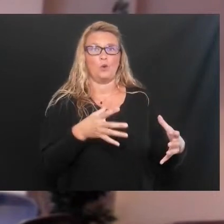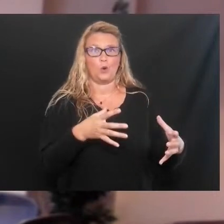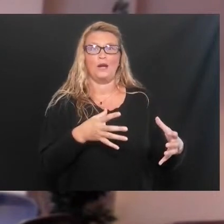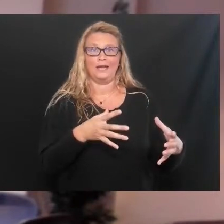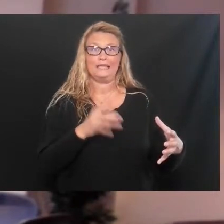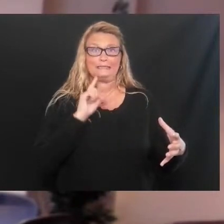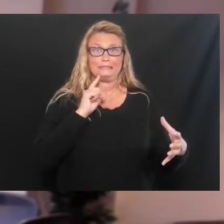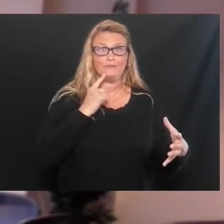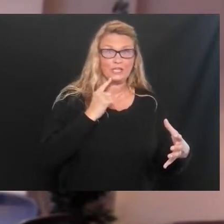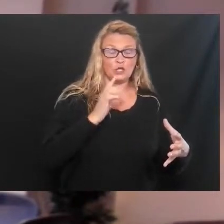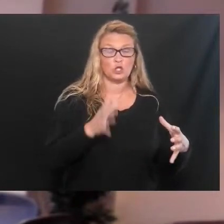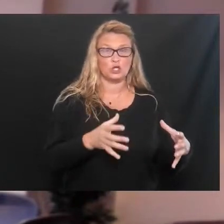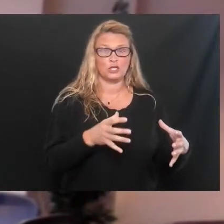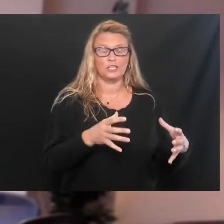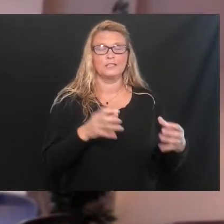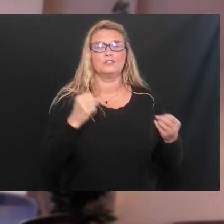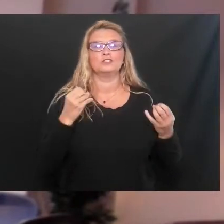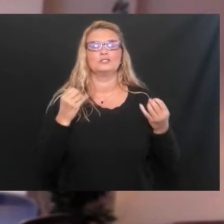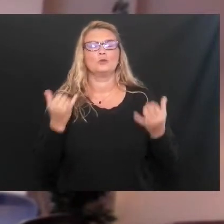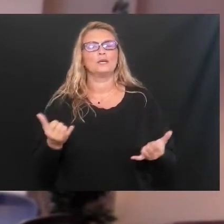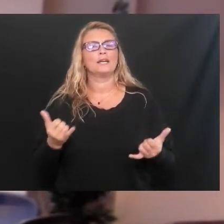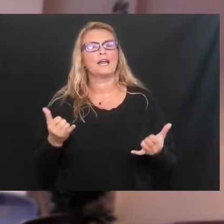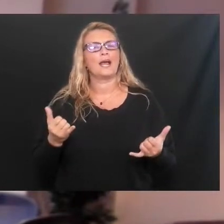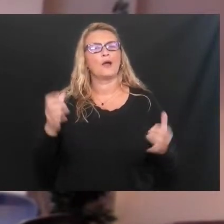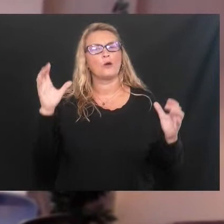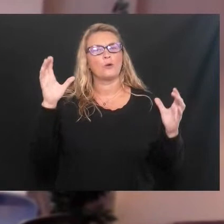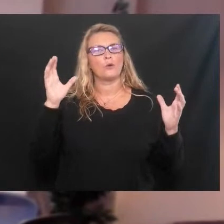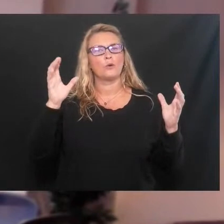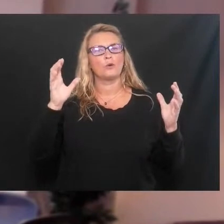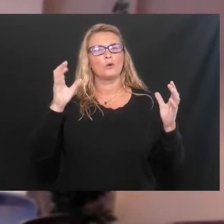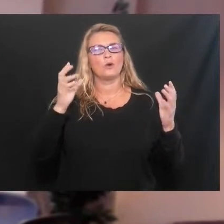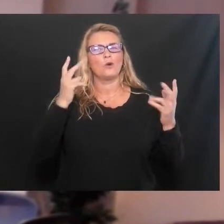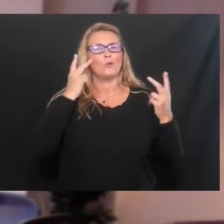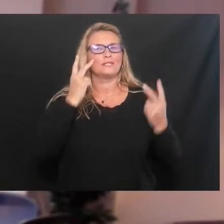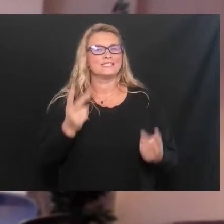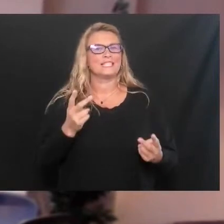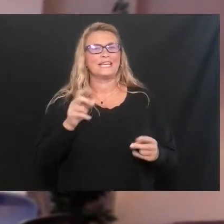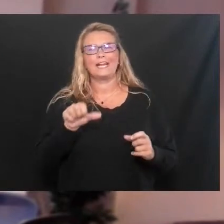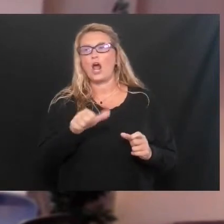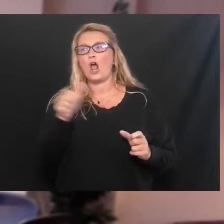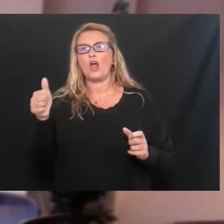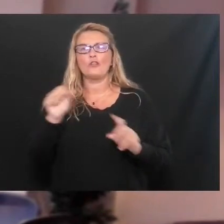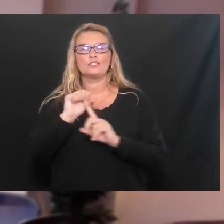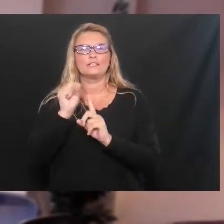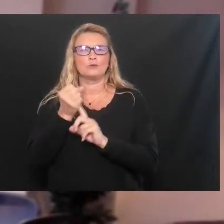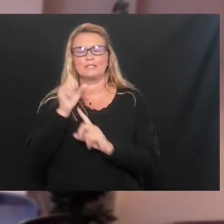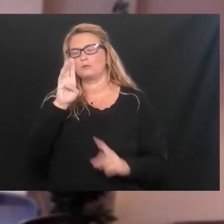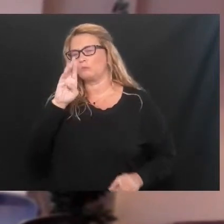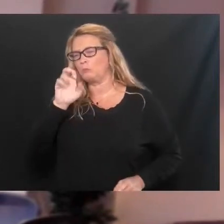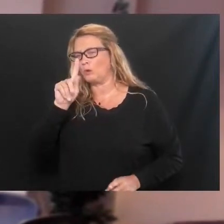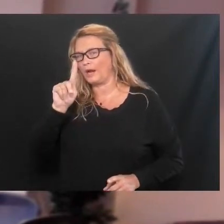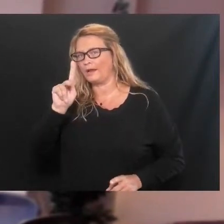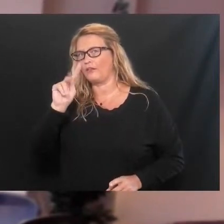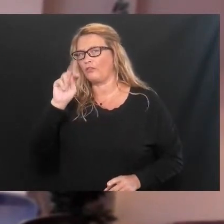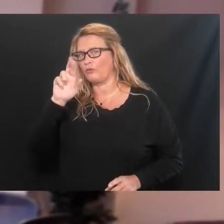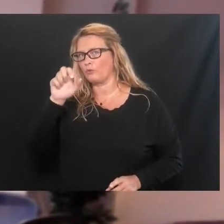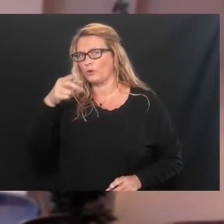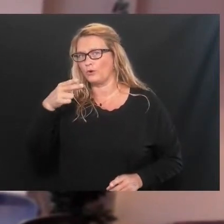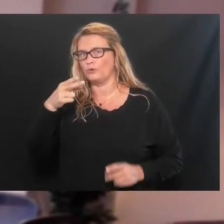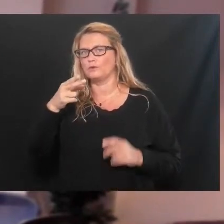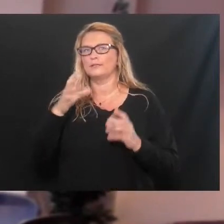we start to look for vaccine breakthroughs, looking in some of these, nursing